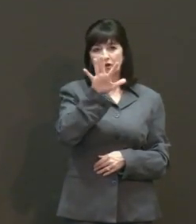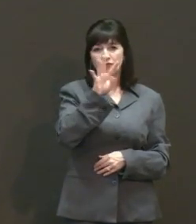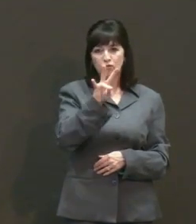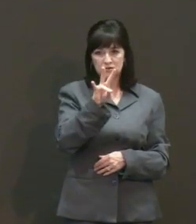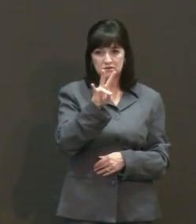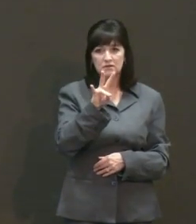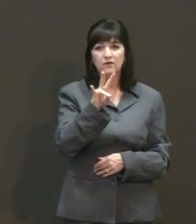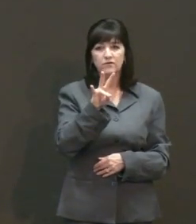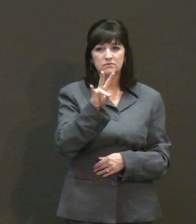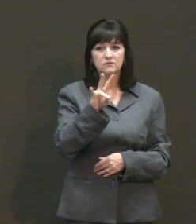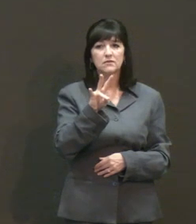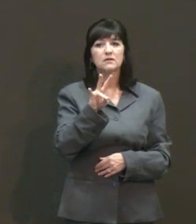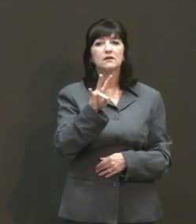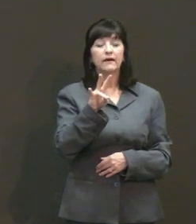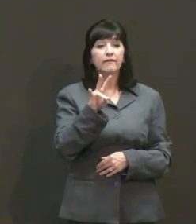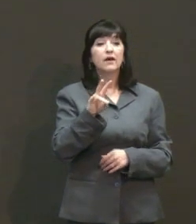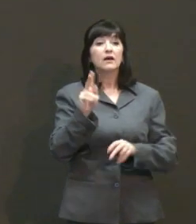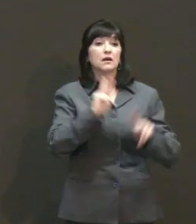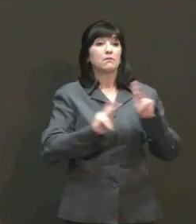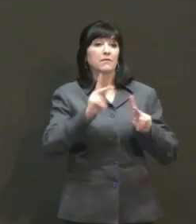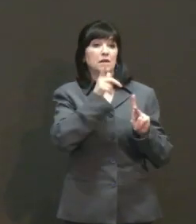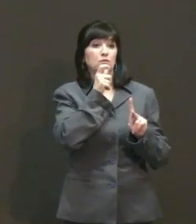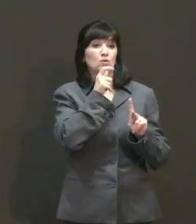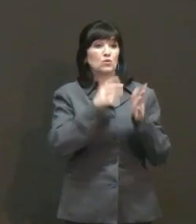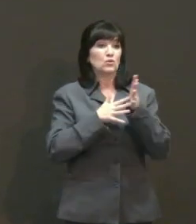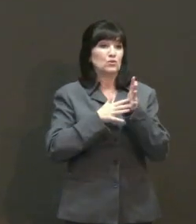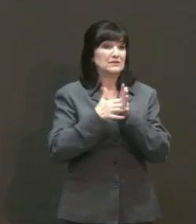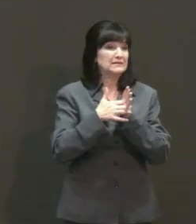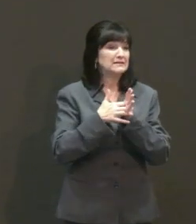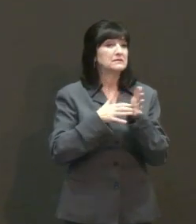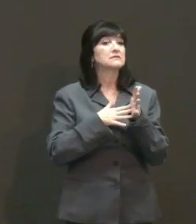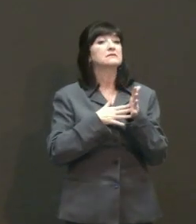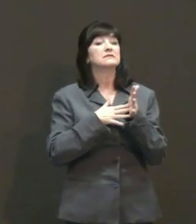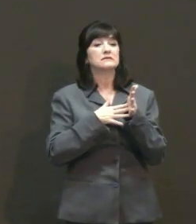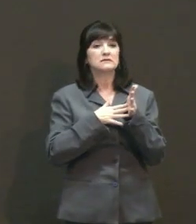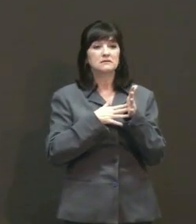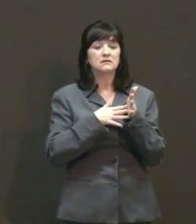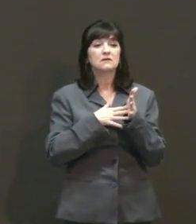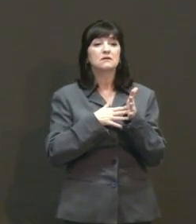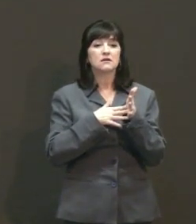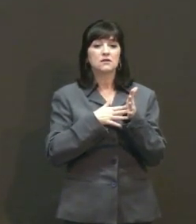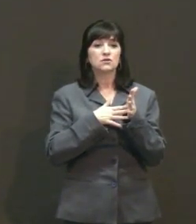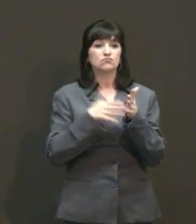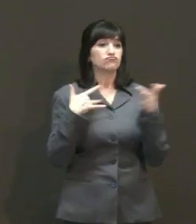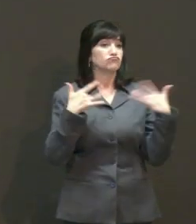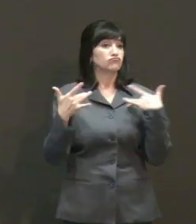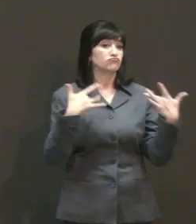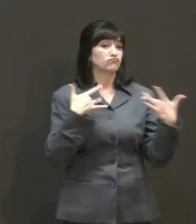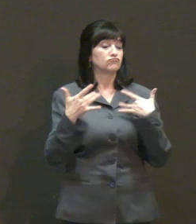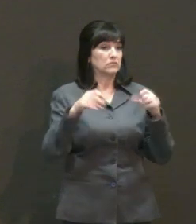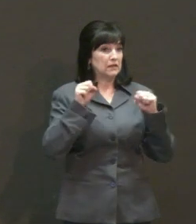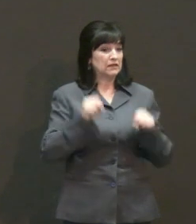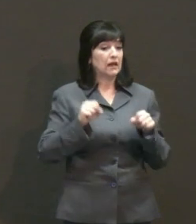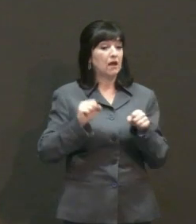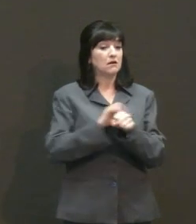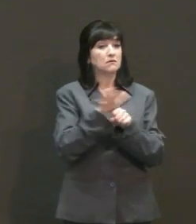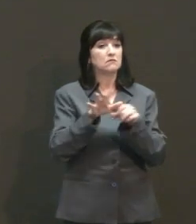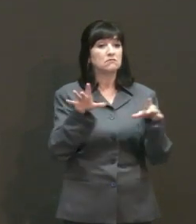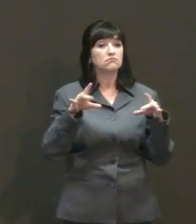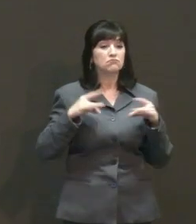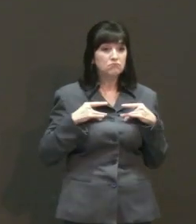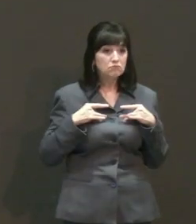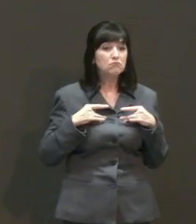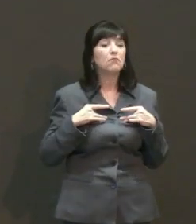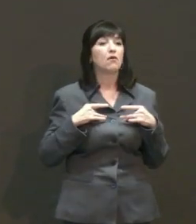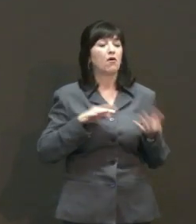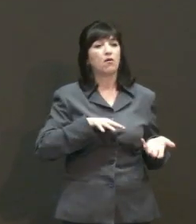most, just because of the risk to a fatal condition, is 65 years